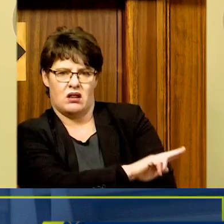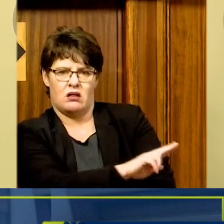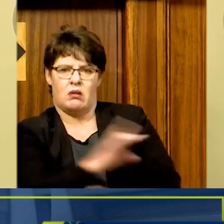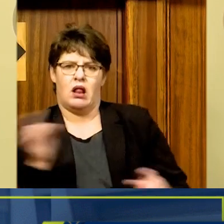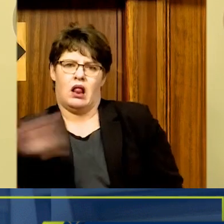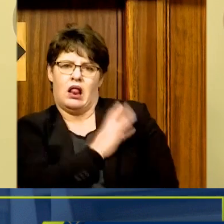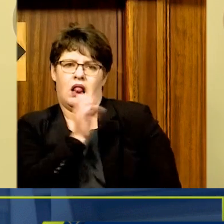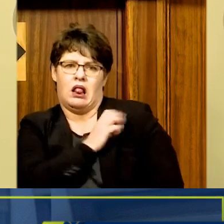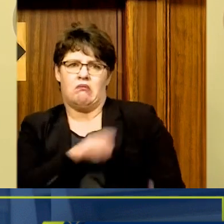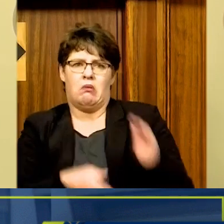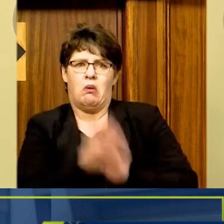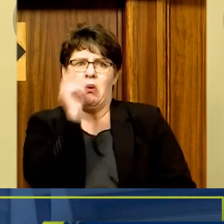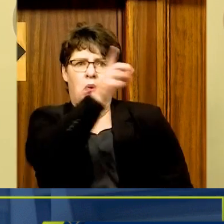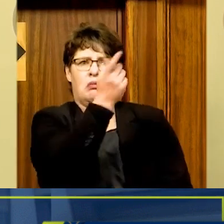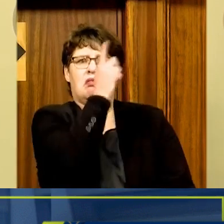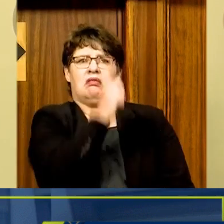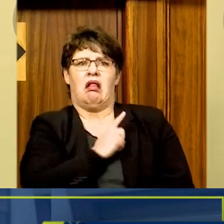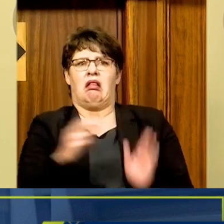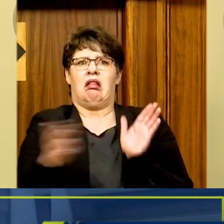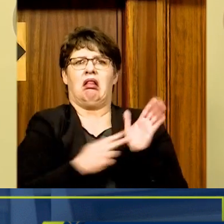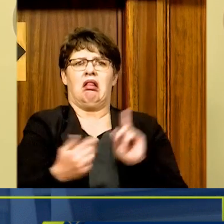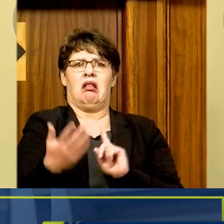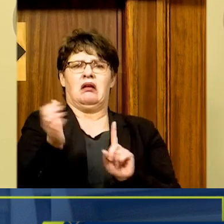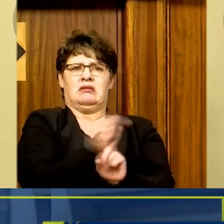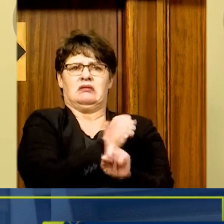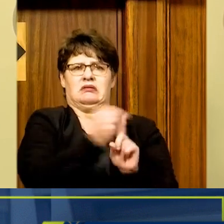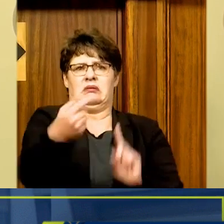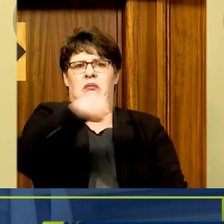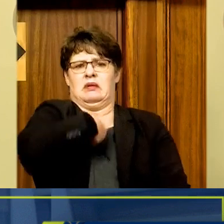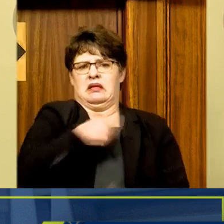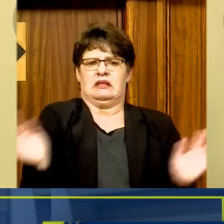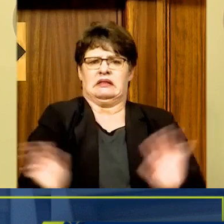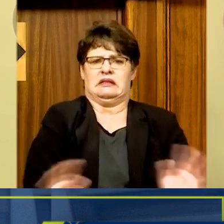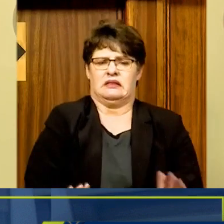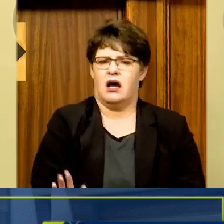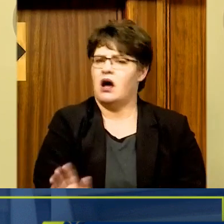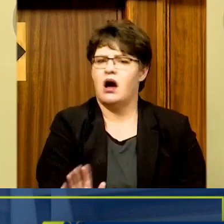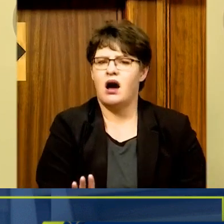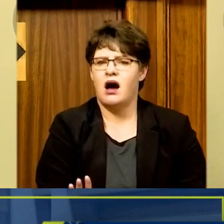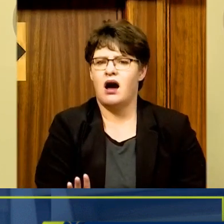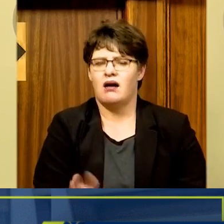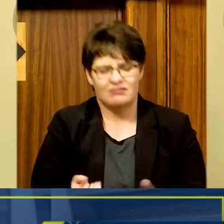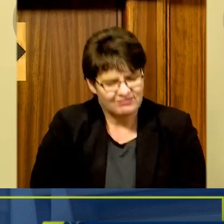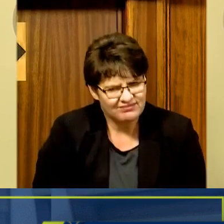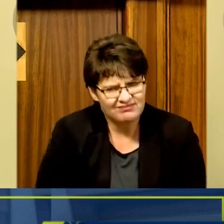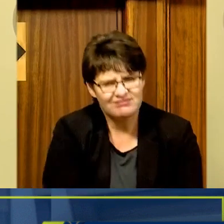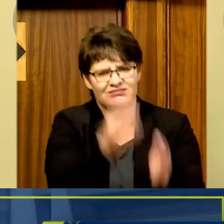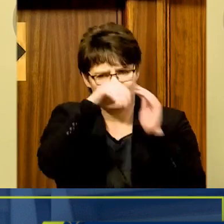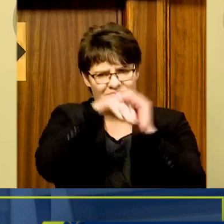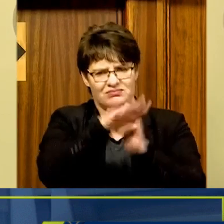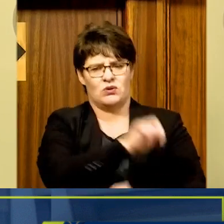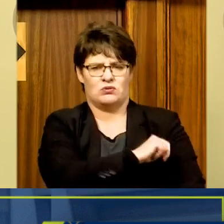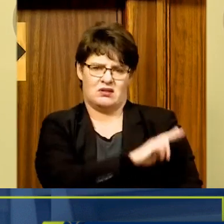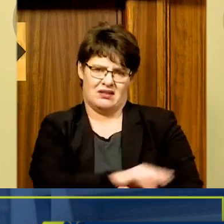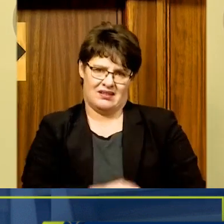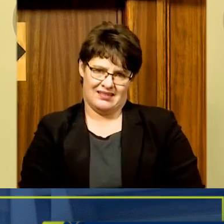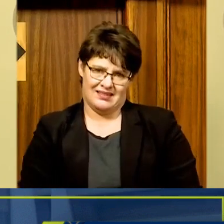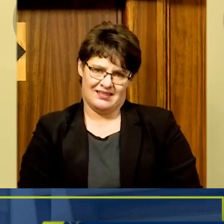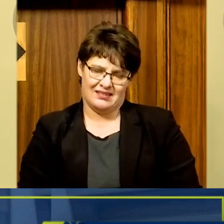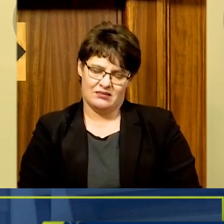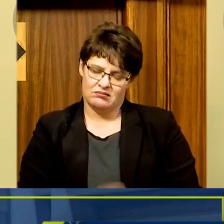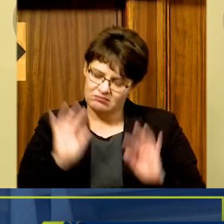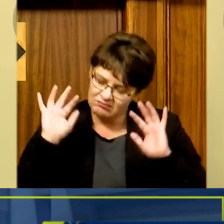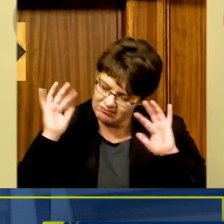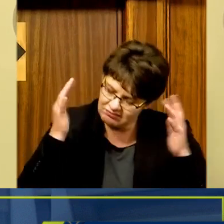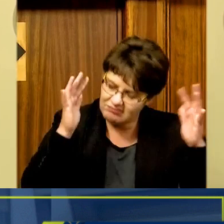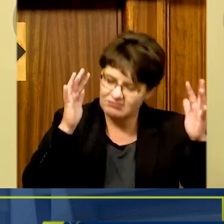in fear of victimization. I wish to pay tribute to the many thousands